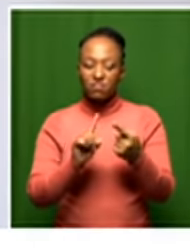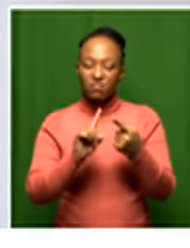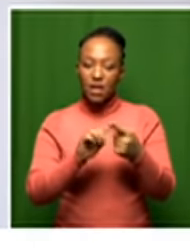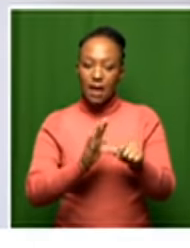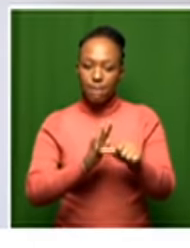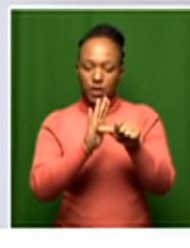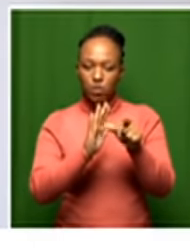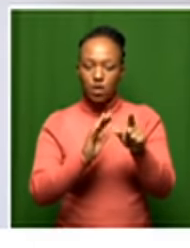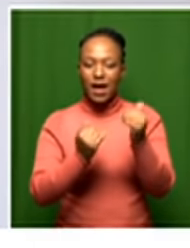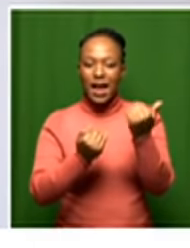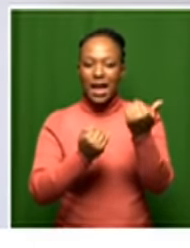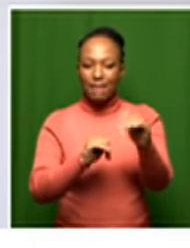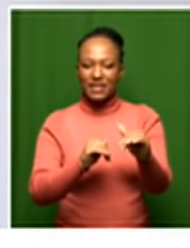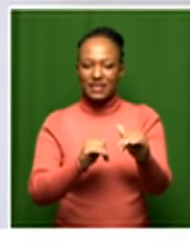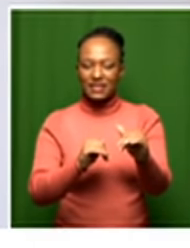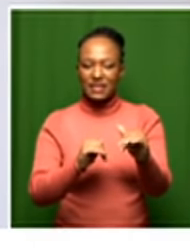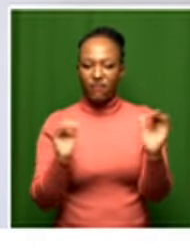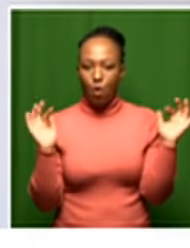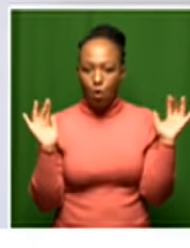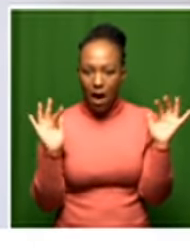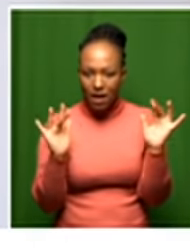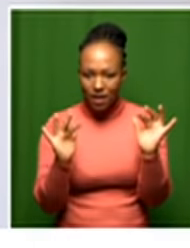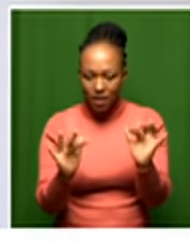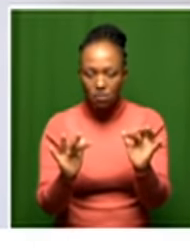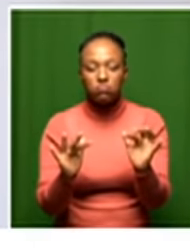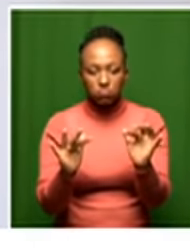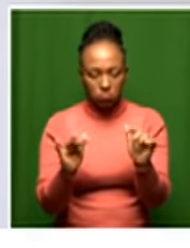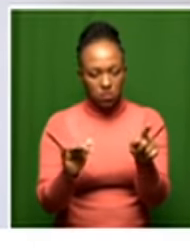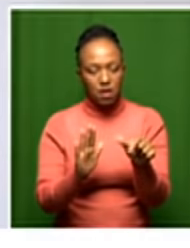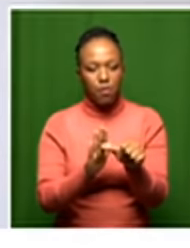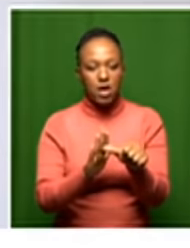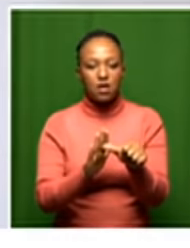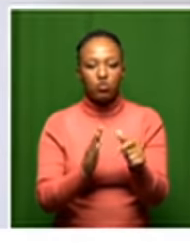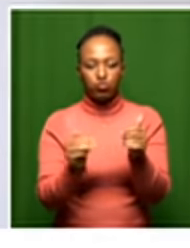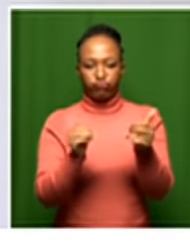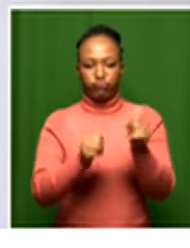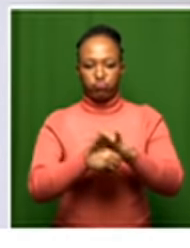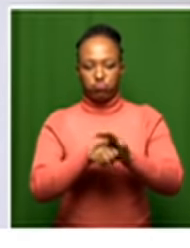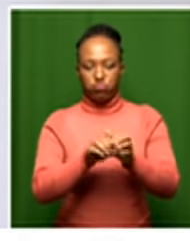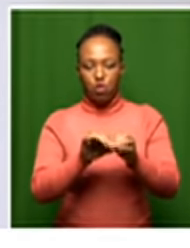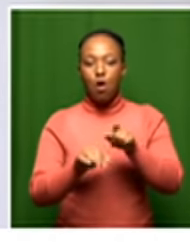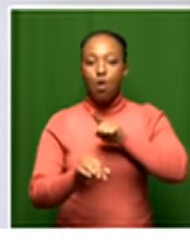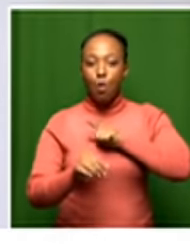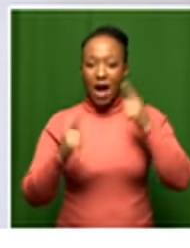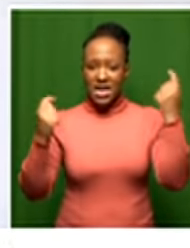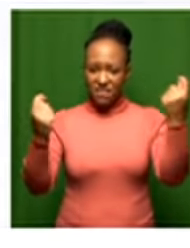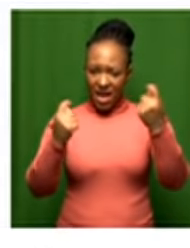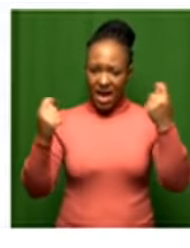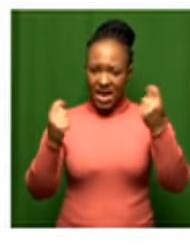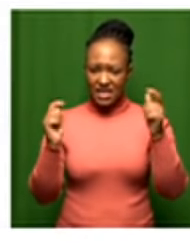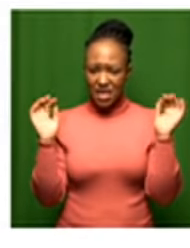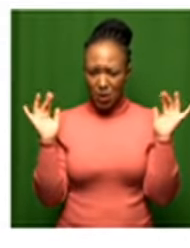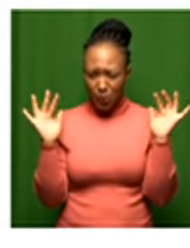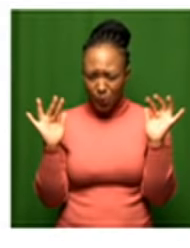the limitation in the size of gatherings. We do know that super spreader events are the